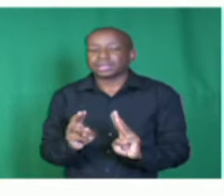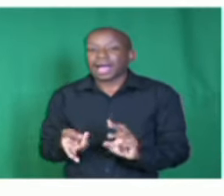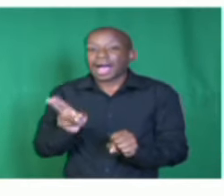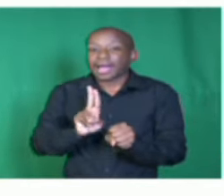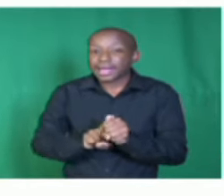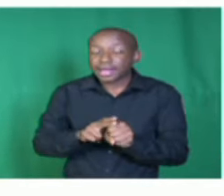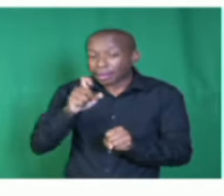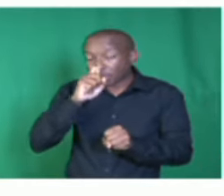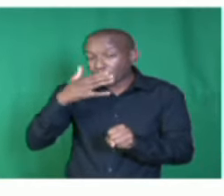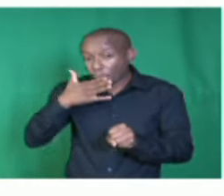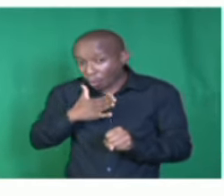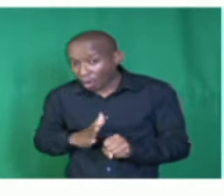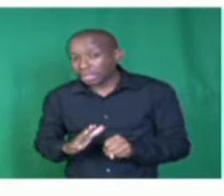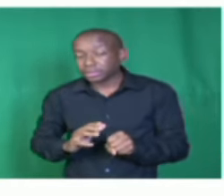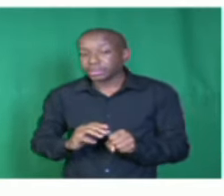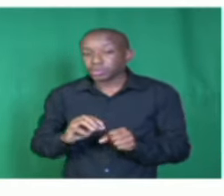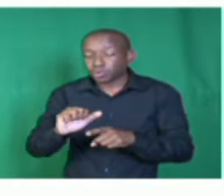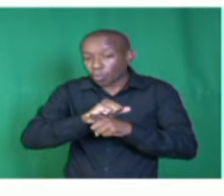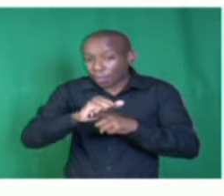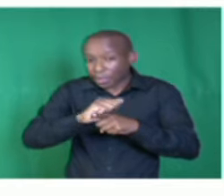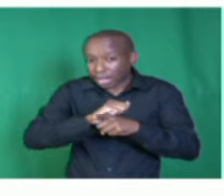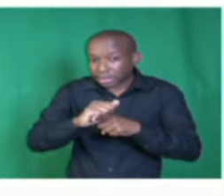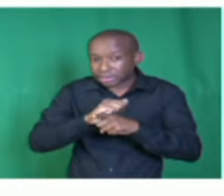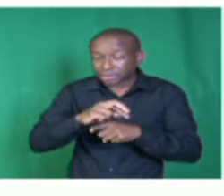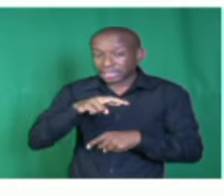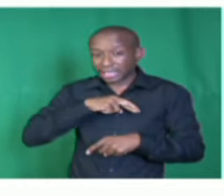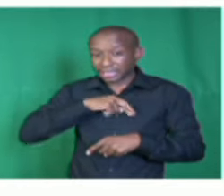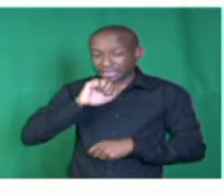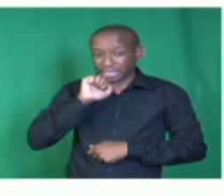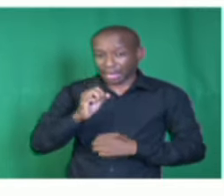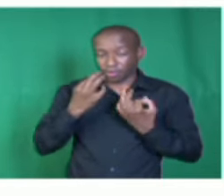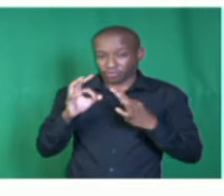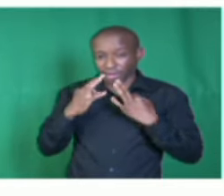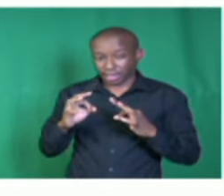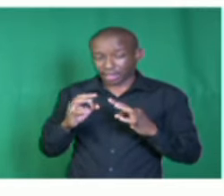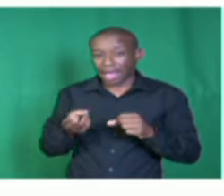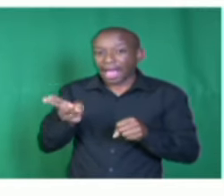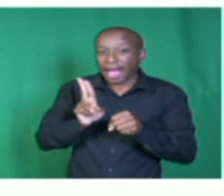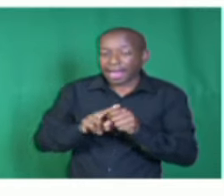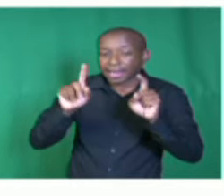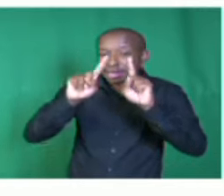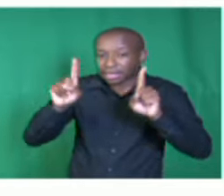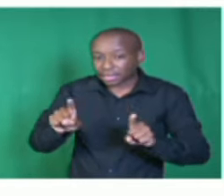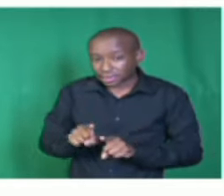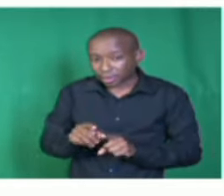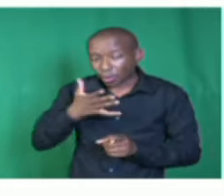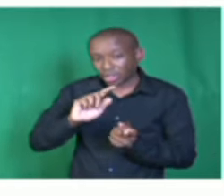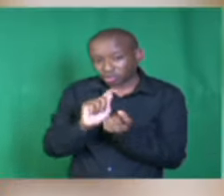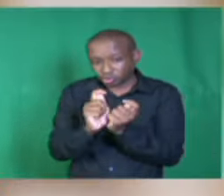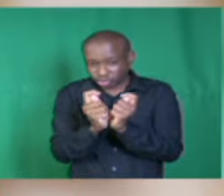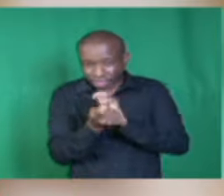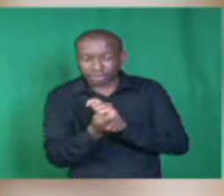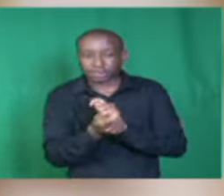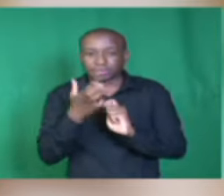freely, and also to convert Africans to Christianity. Okay, that's all about